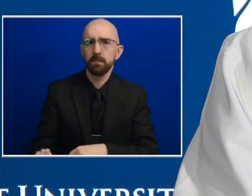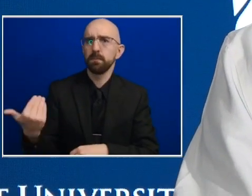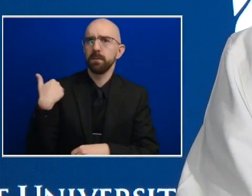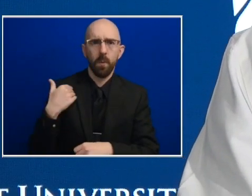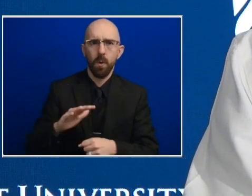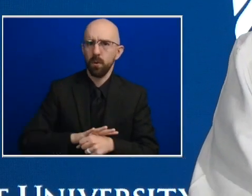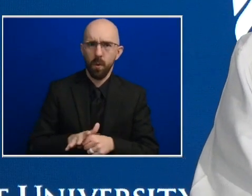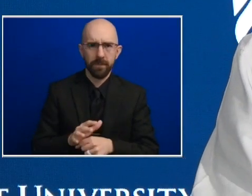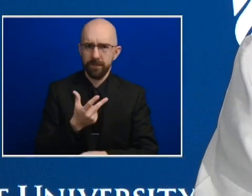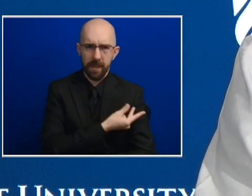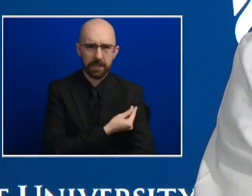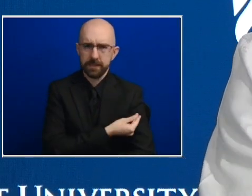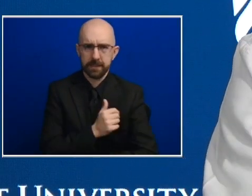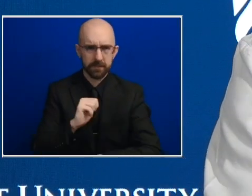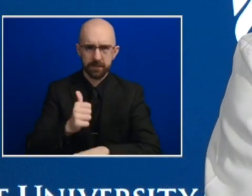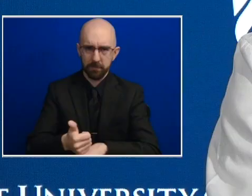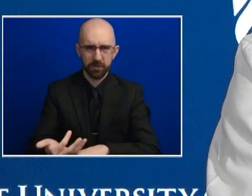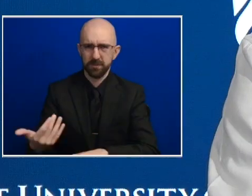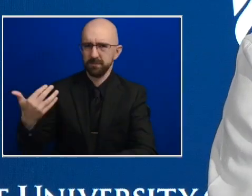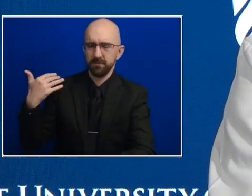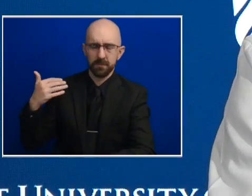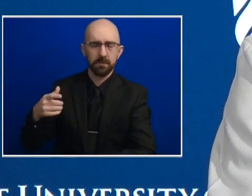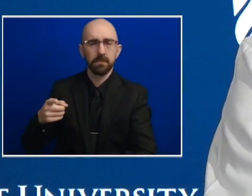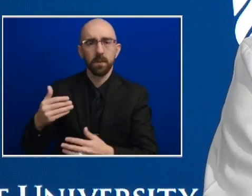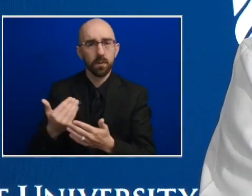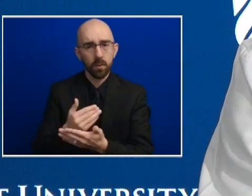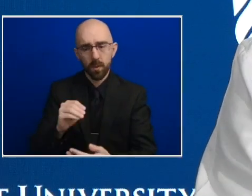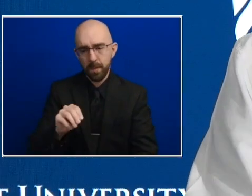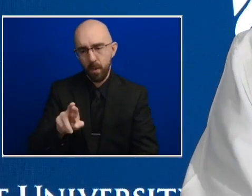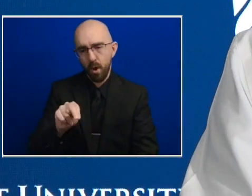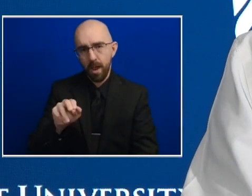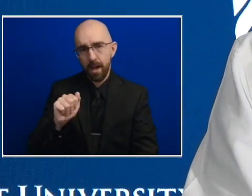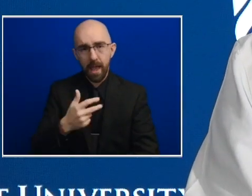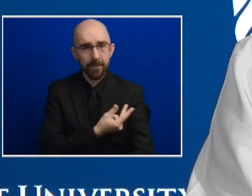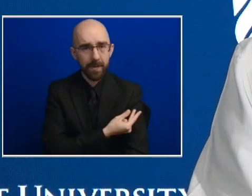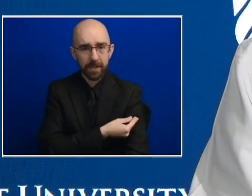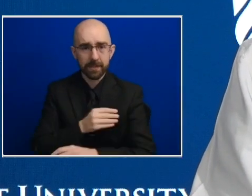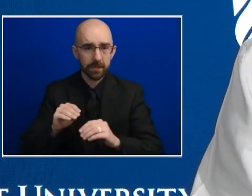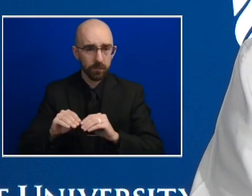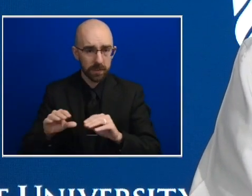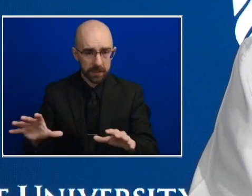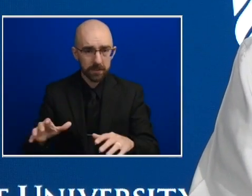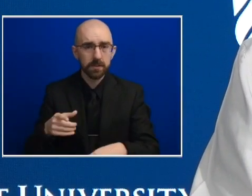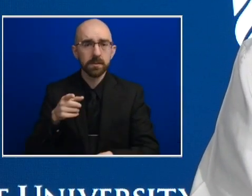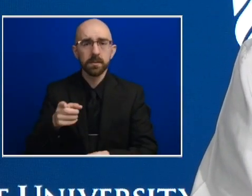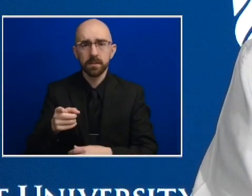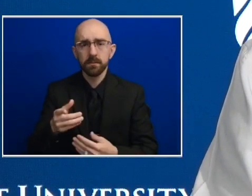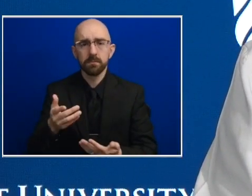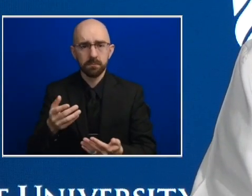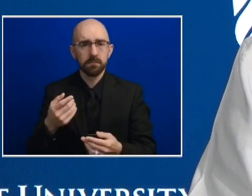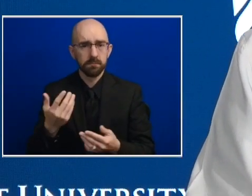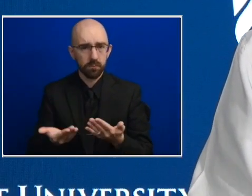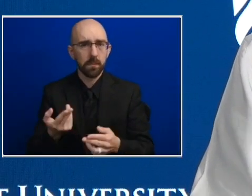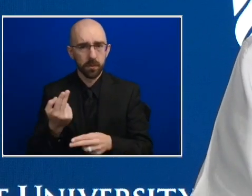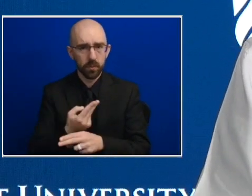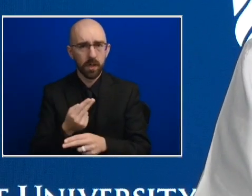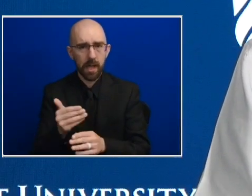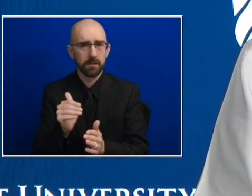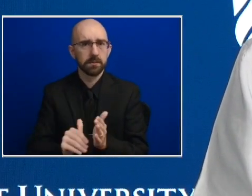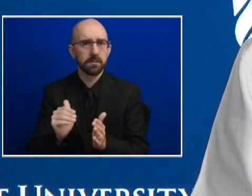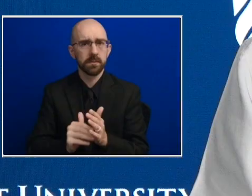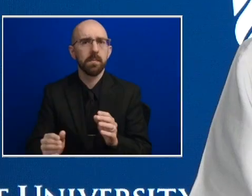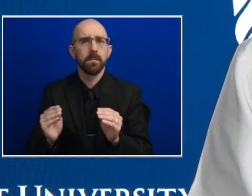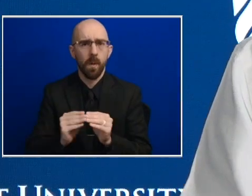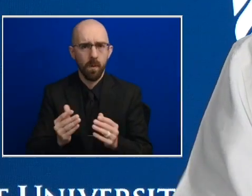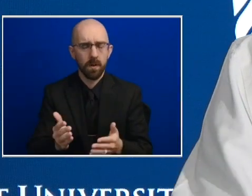were, but obviously when the new mRNA vaccines came out, it was probably utilized quite a bit more. It